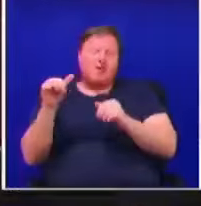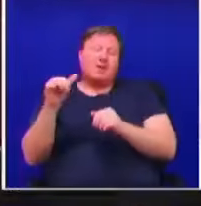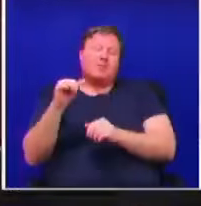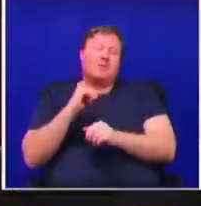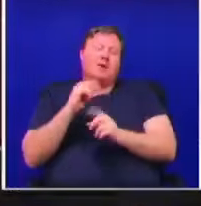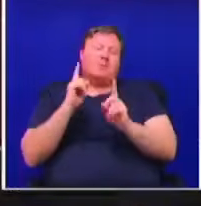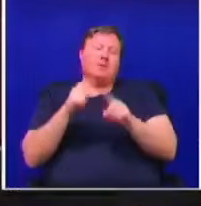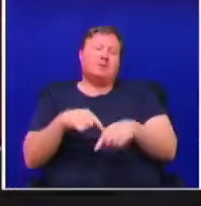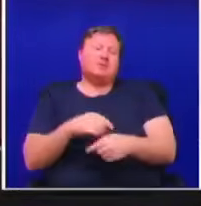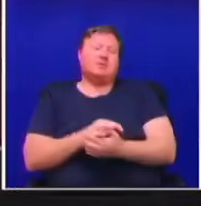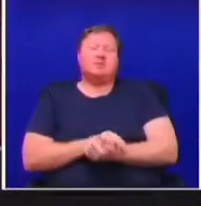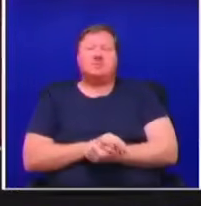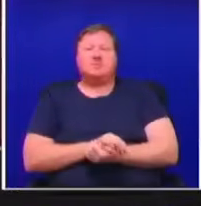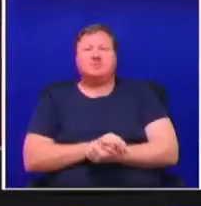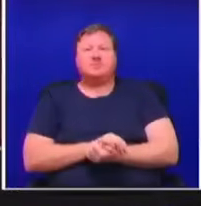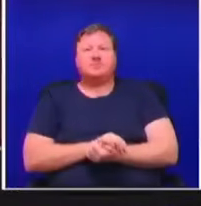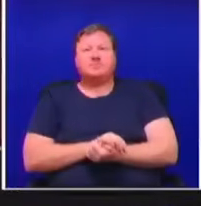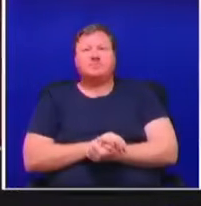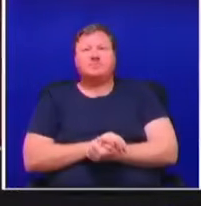a time